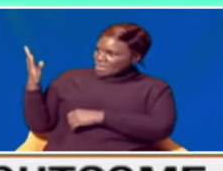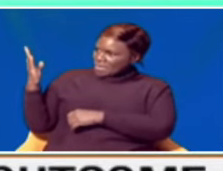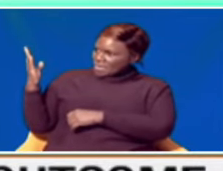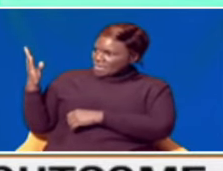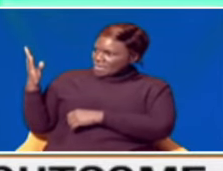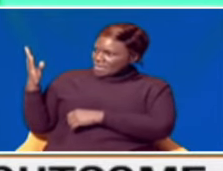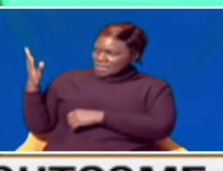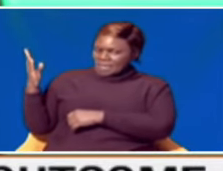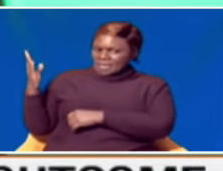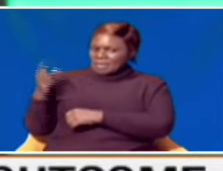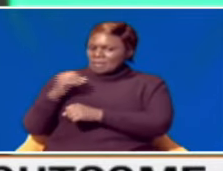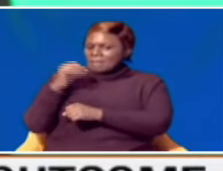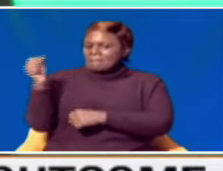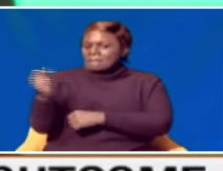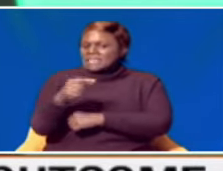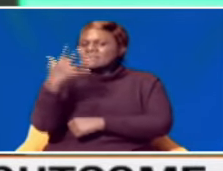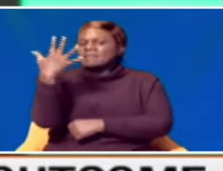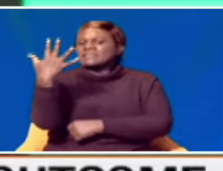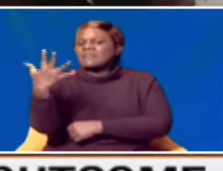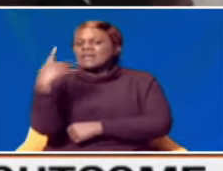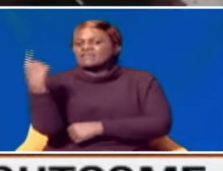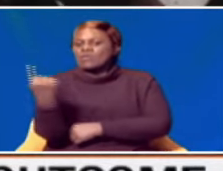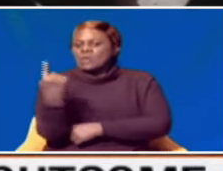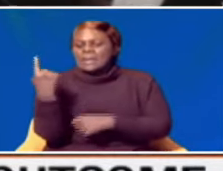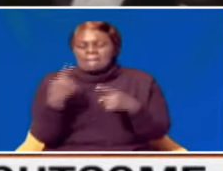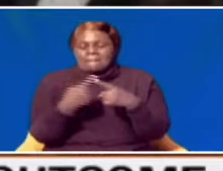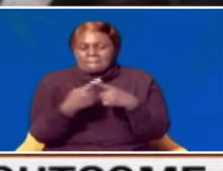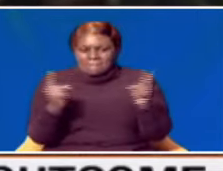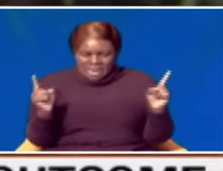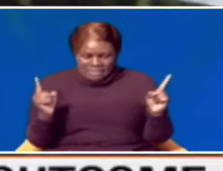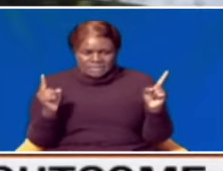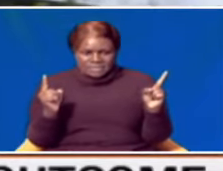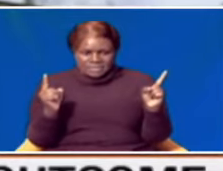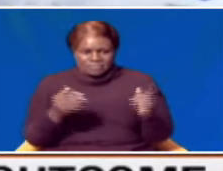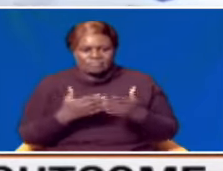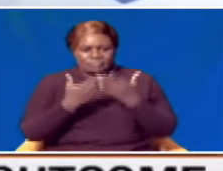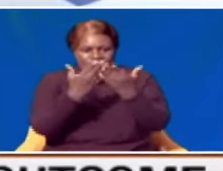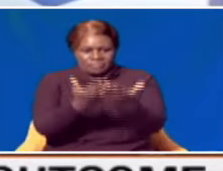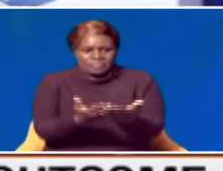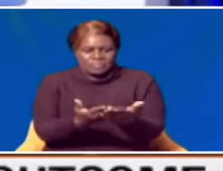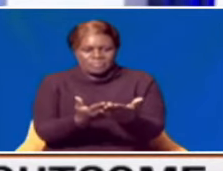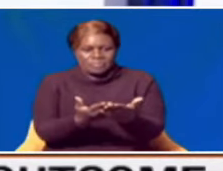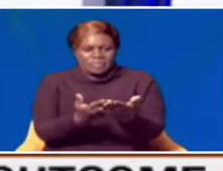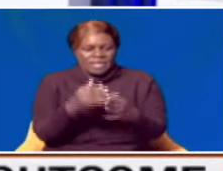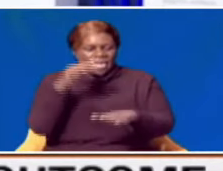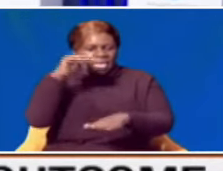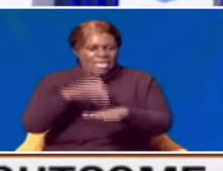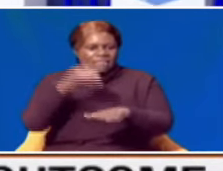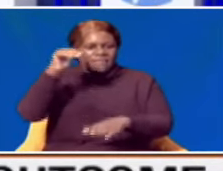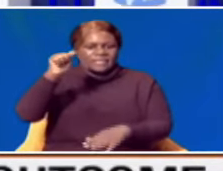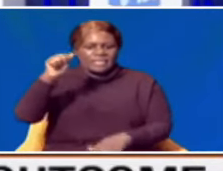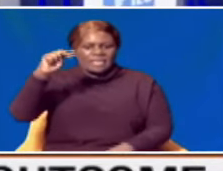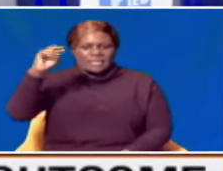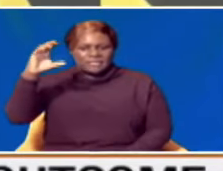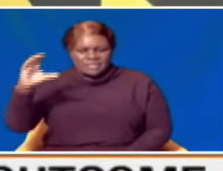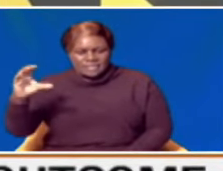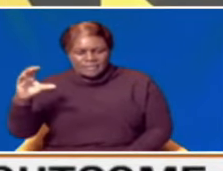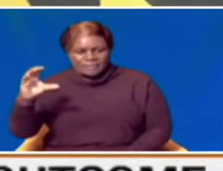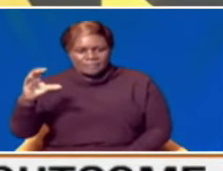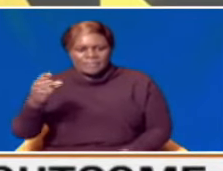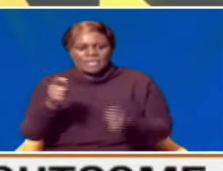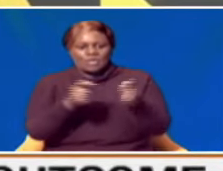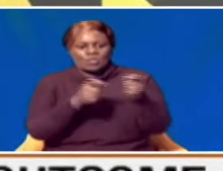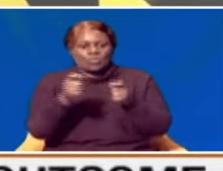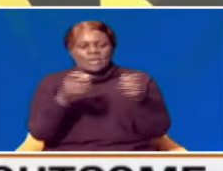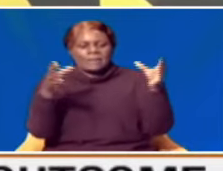Sizwe, is just 5 months old, yet it has delivered the most devastating blow to ANC. The ruling